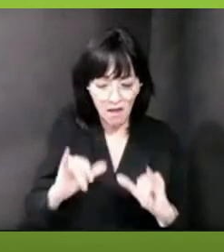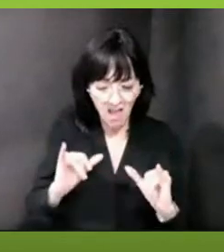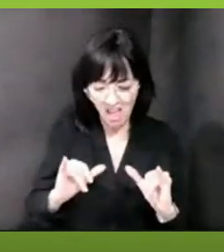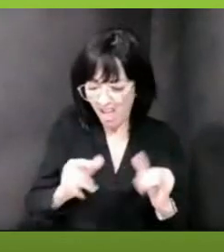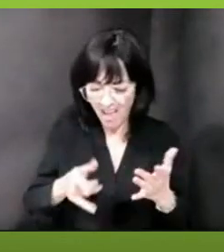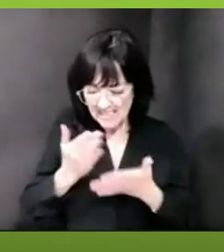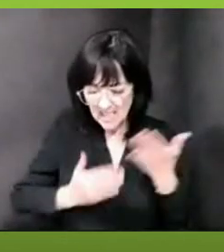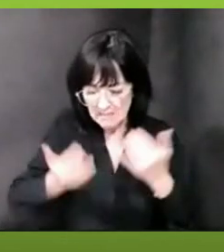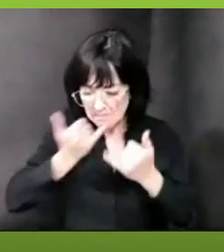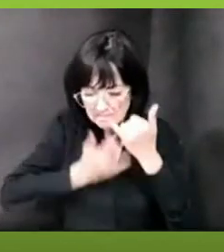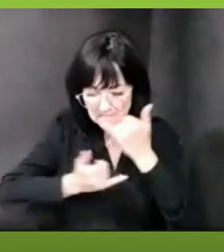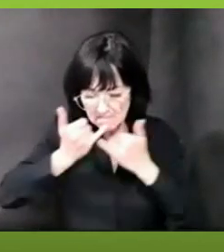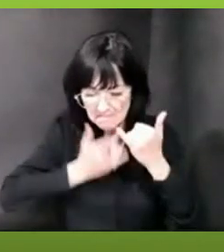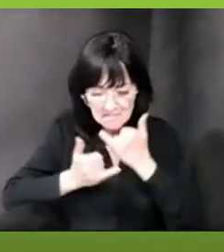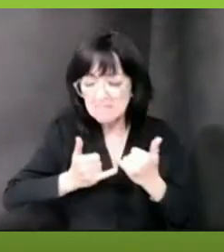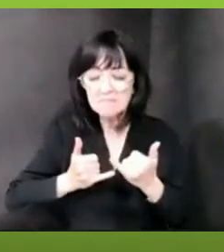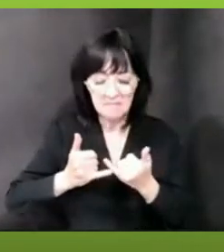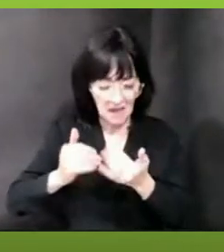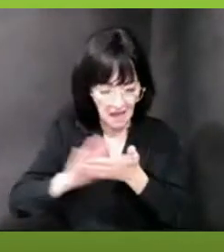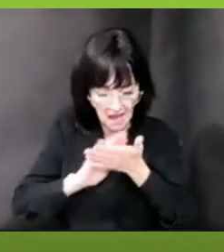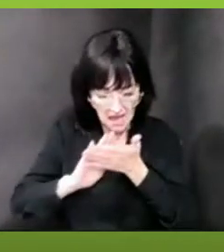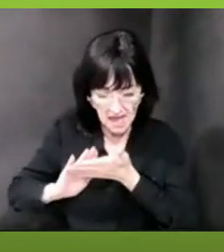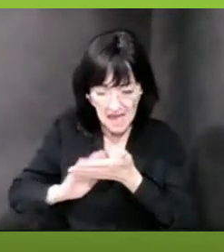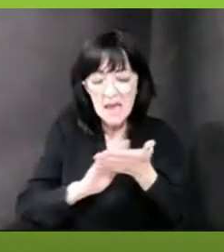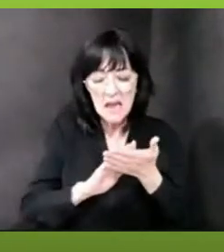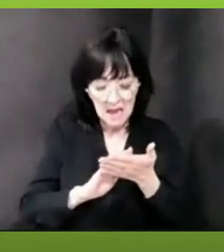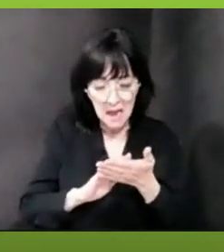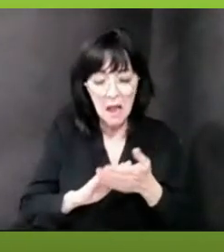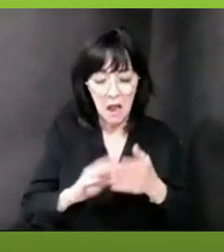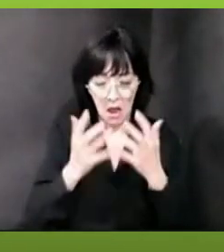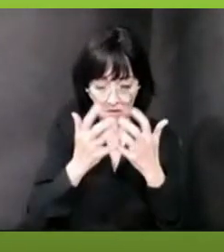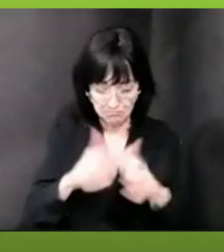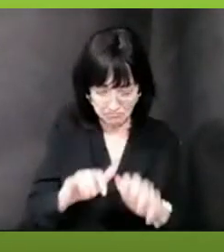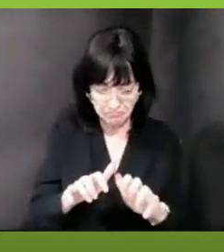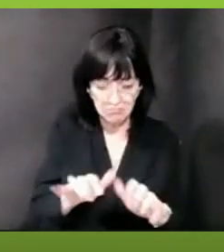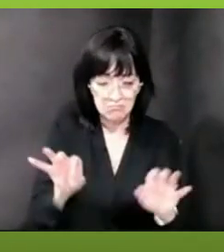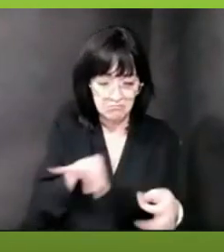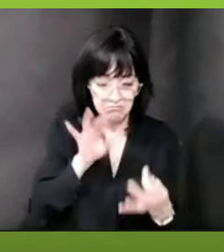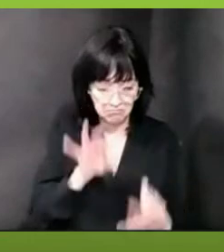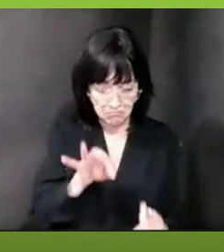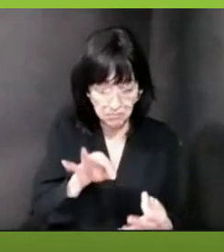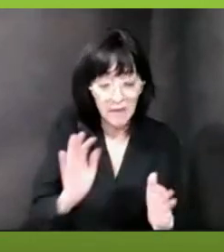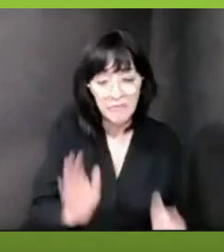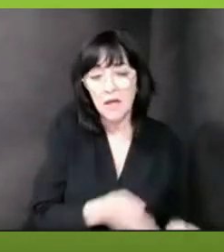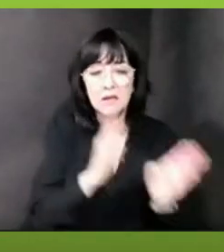back to the next one. And the process, I think we have gotten down pretty